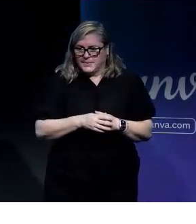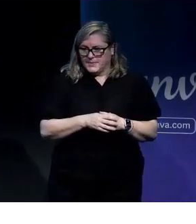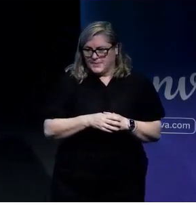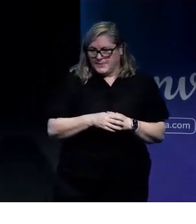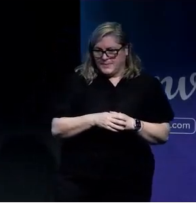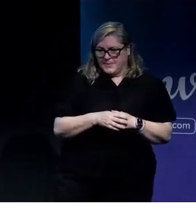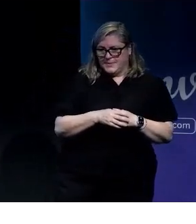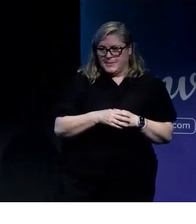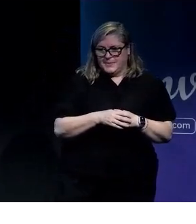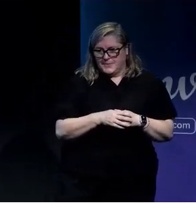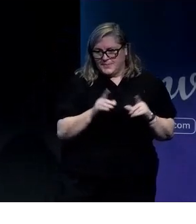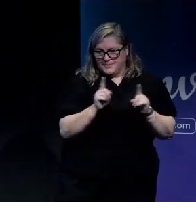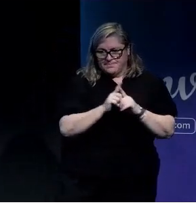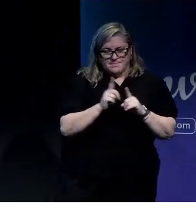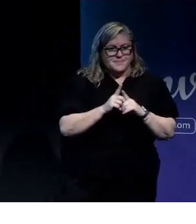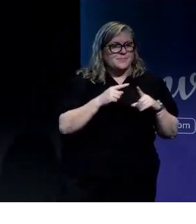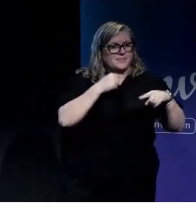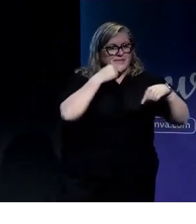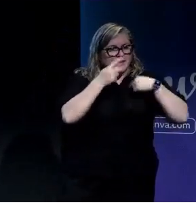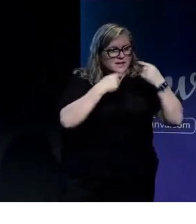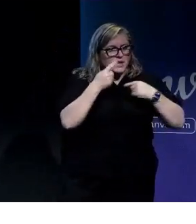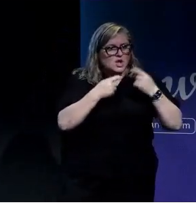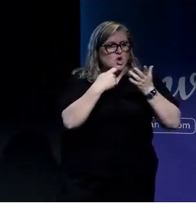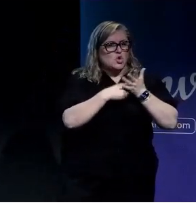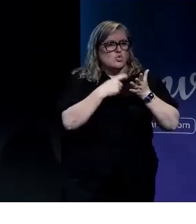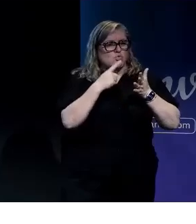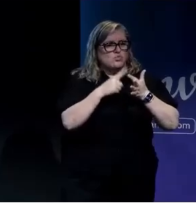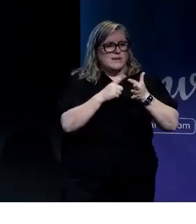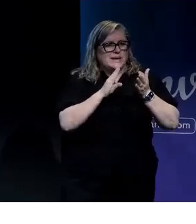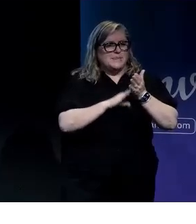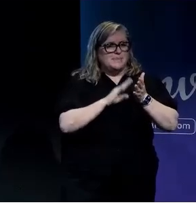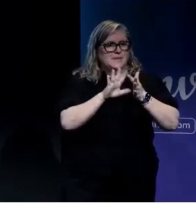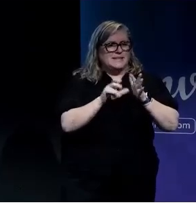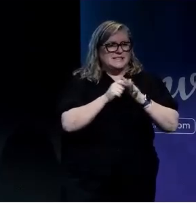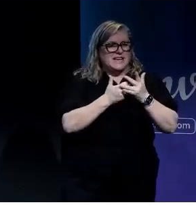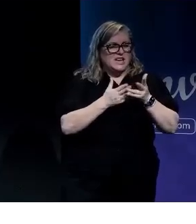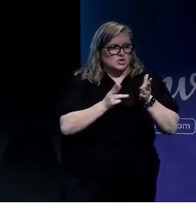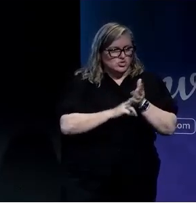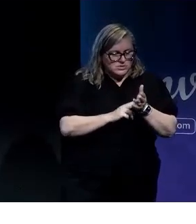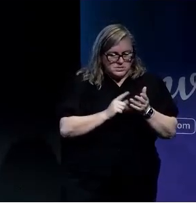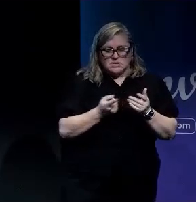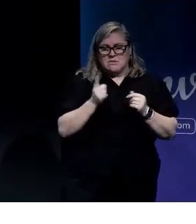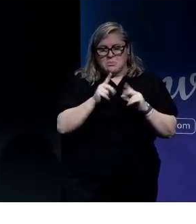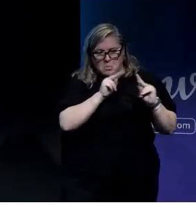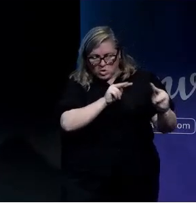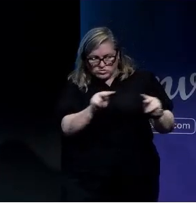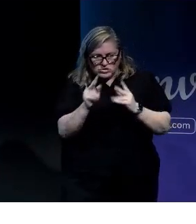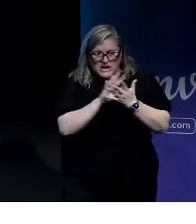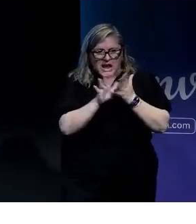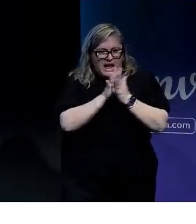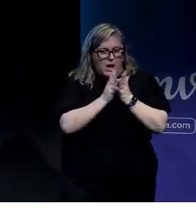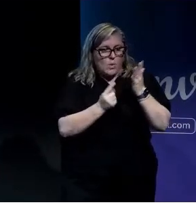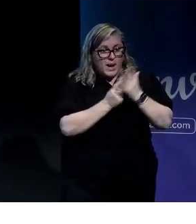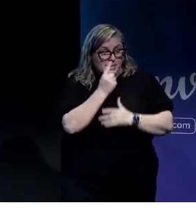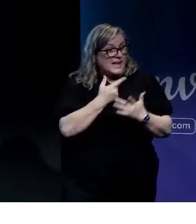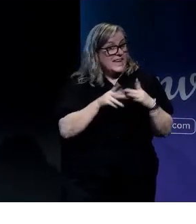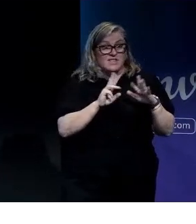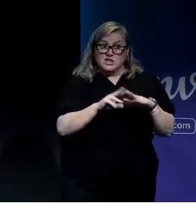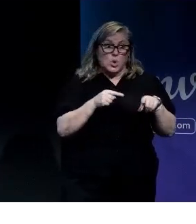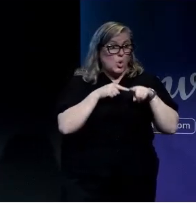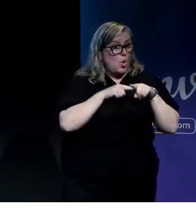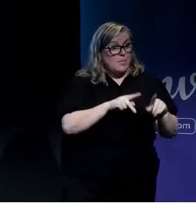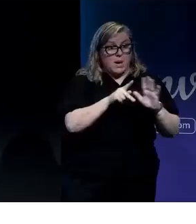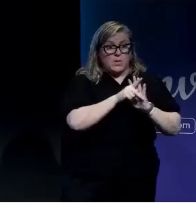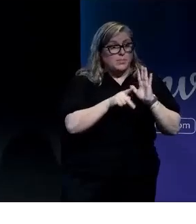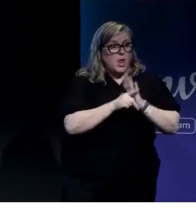Also, outline how remediation and monitoring will happen, consequences for failure to adhere to the